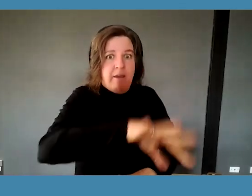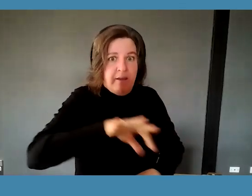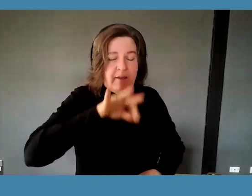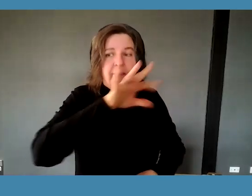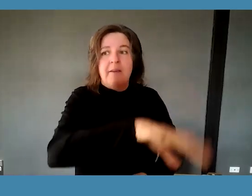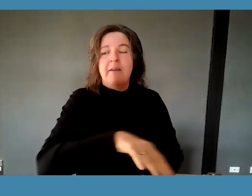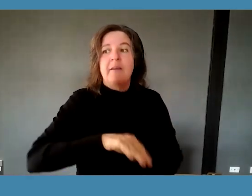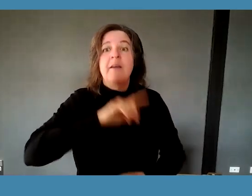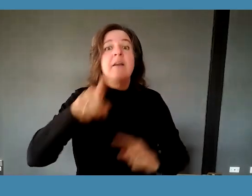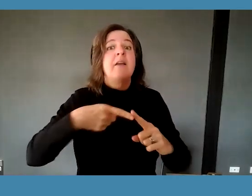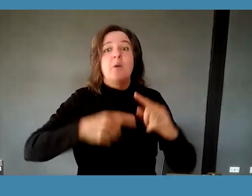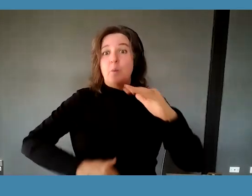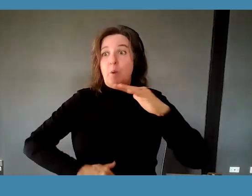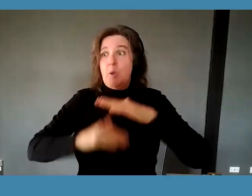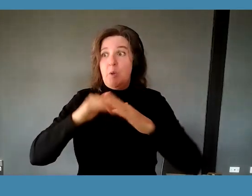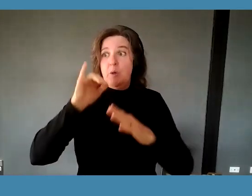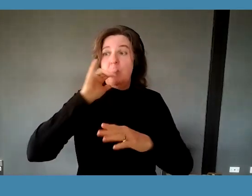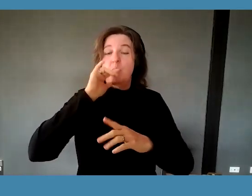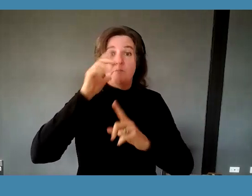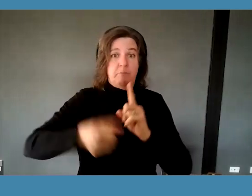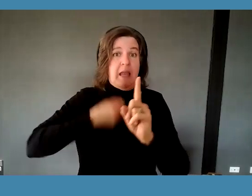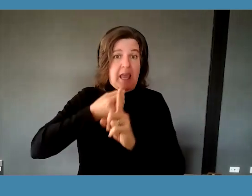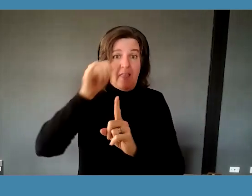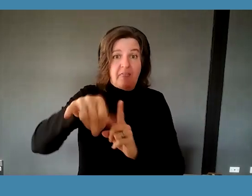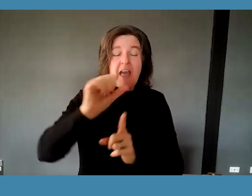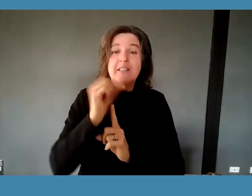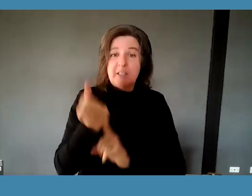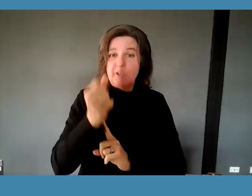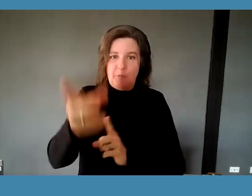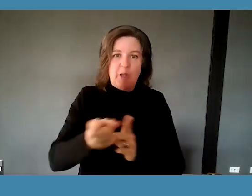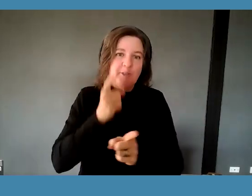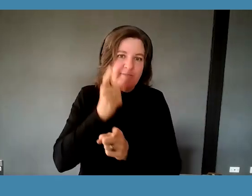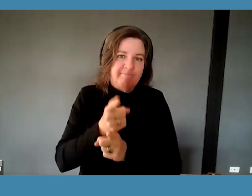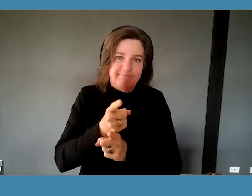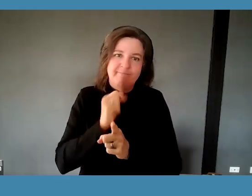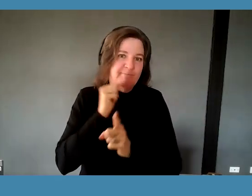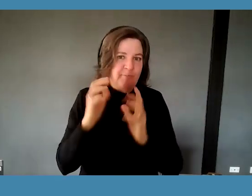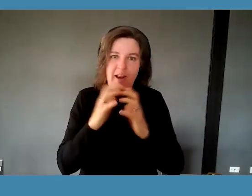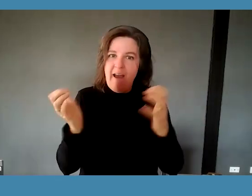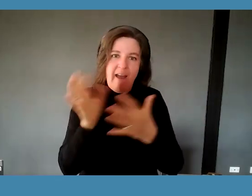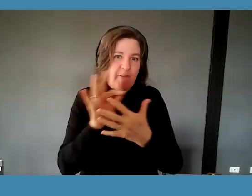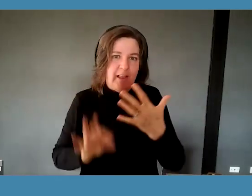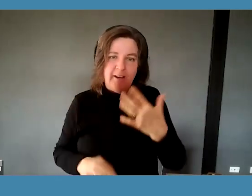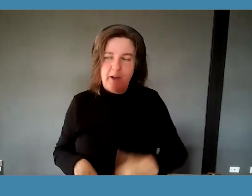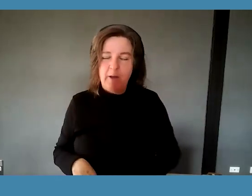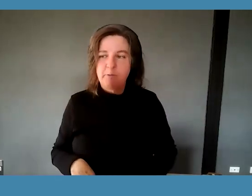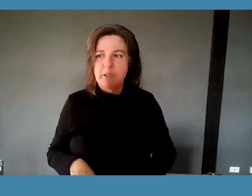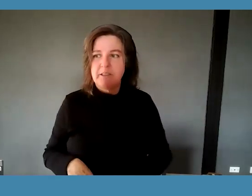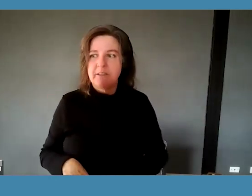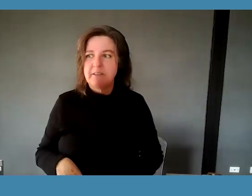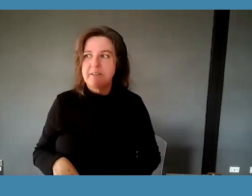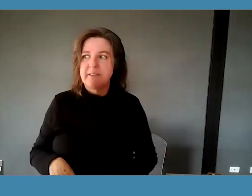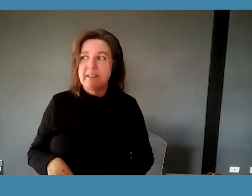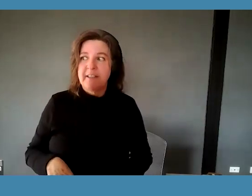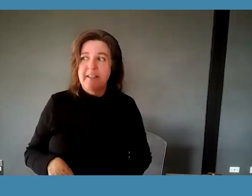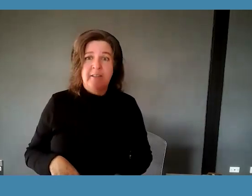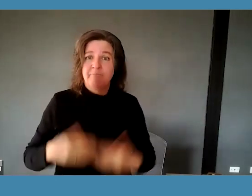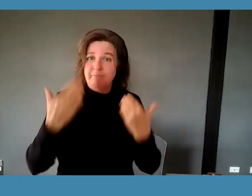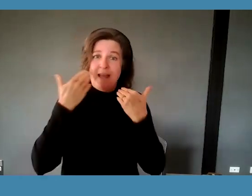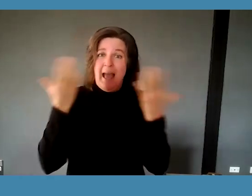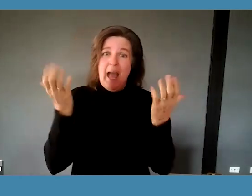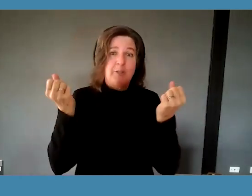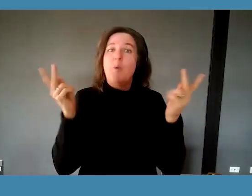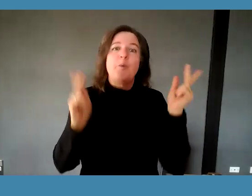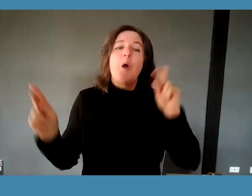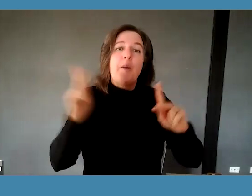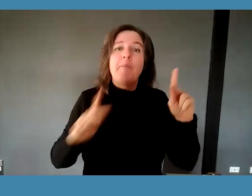when you hit that situation, you're right, there aren't a lot of options. I mean, I don't know many people who can pay, tens of